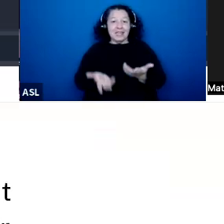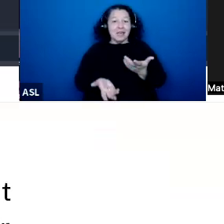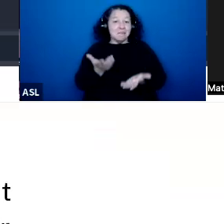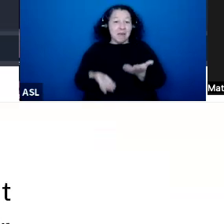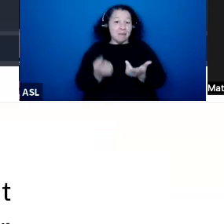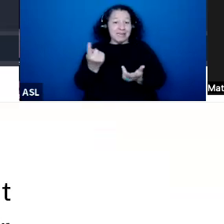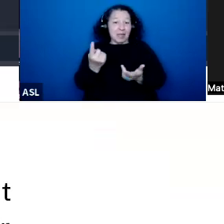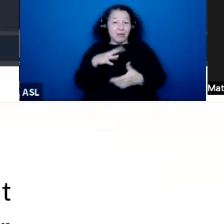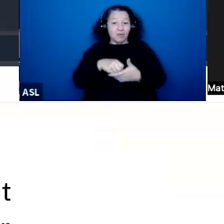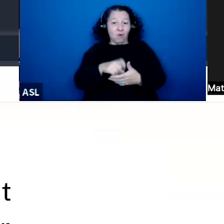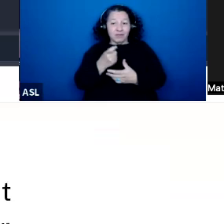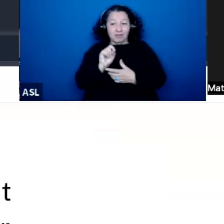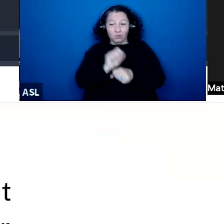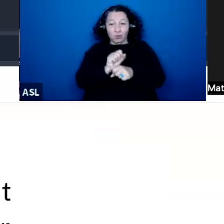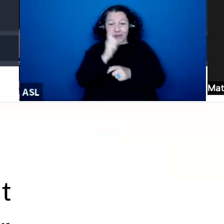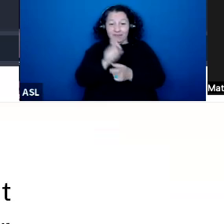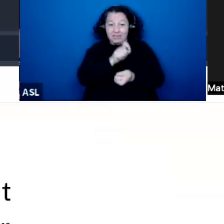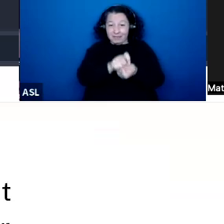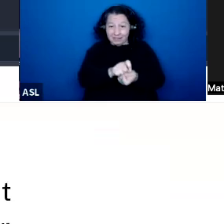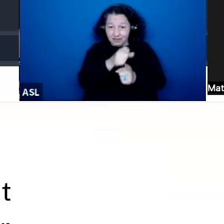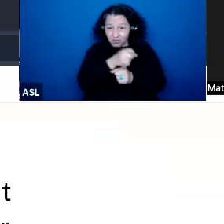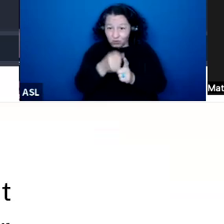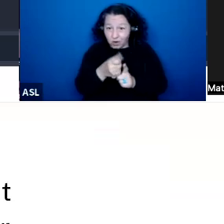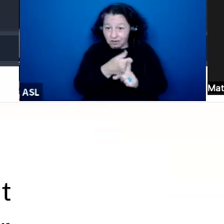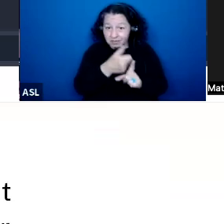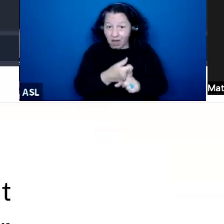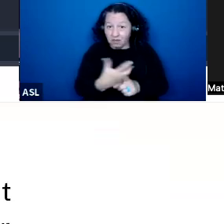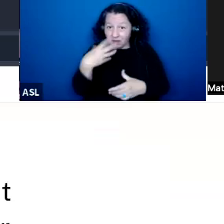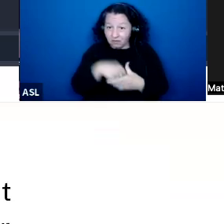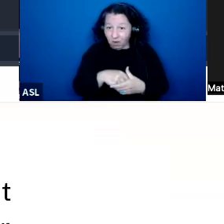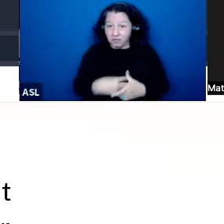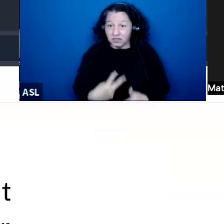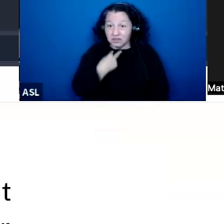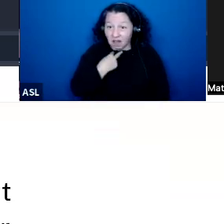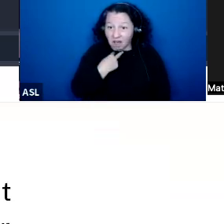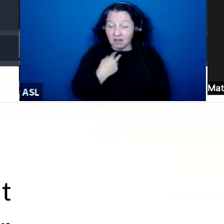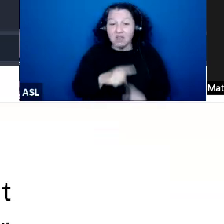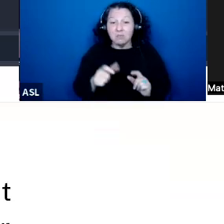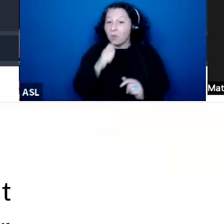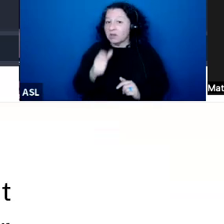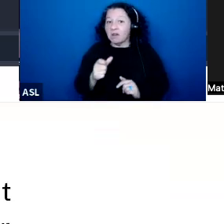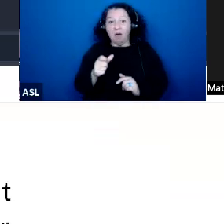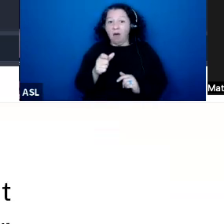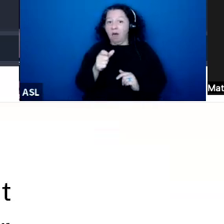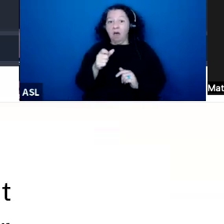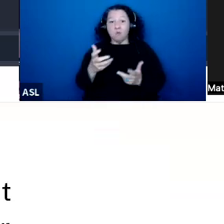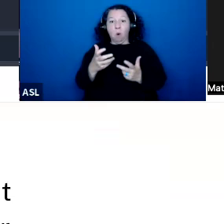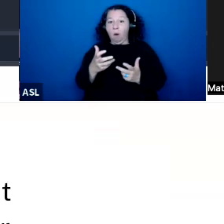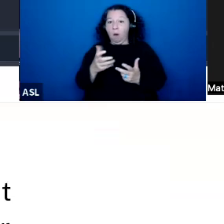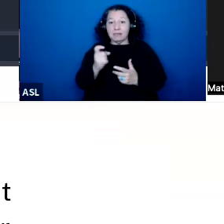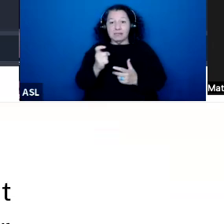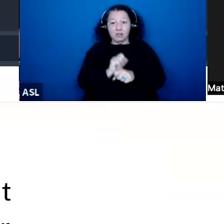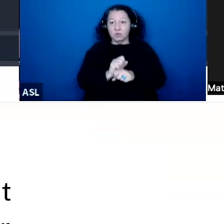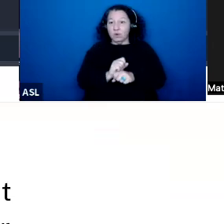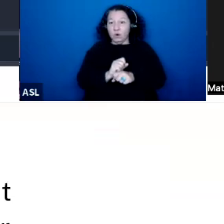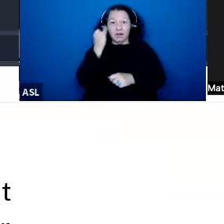which means that maybe somebody is engaging in sex work because of specific certain circumstances that they find themselves in, but would not otherwise want to engage